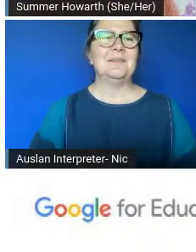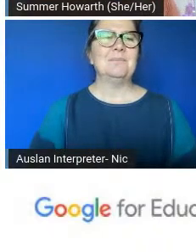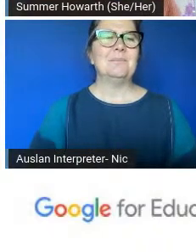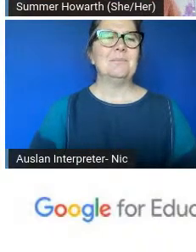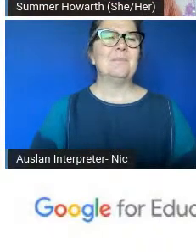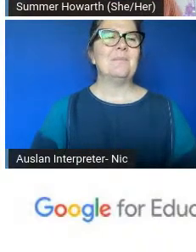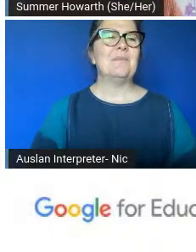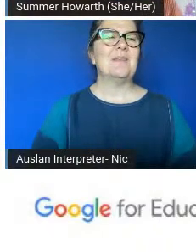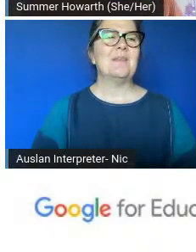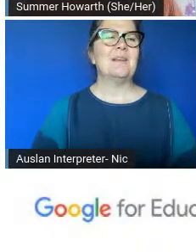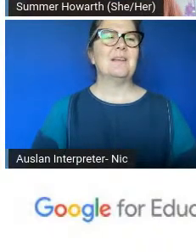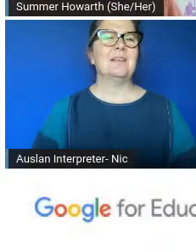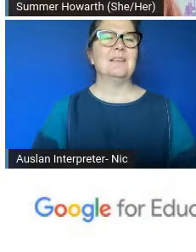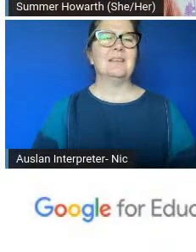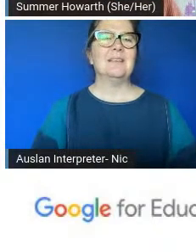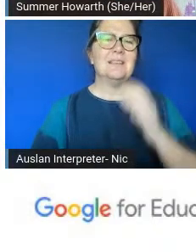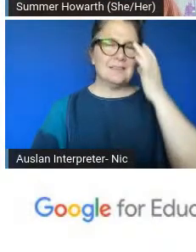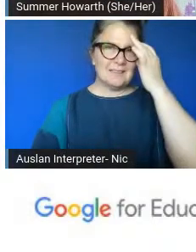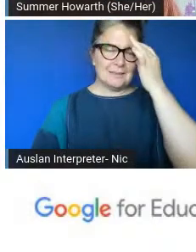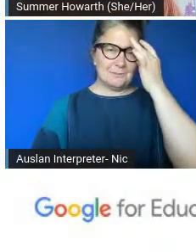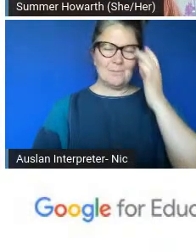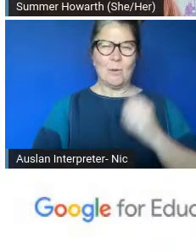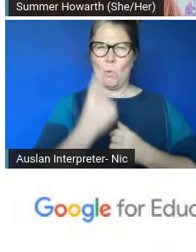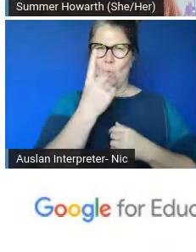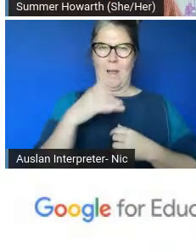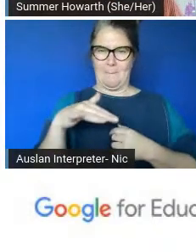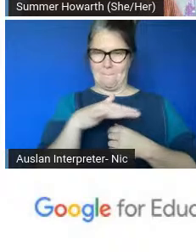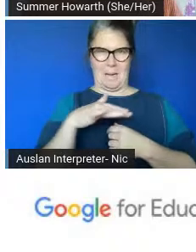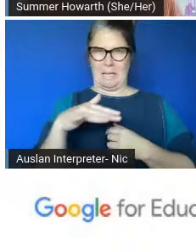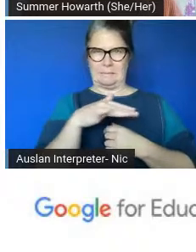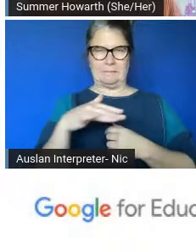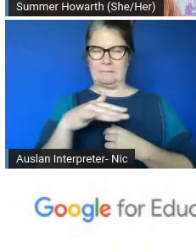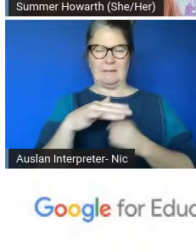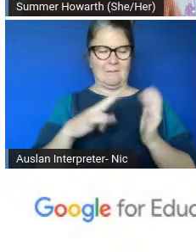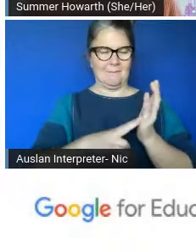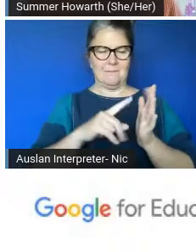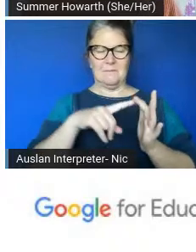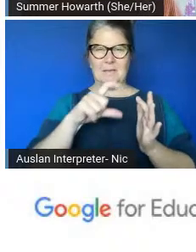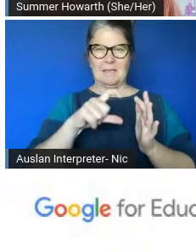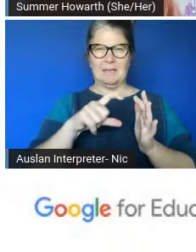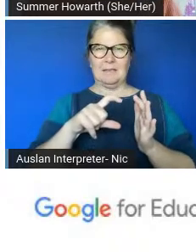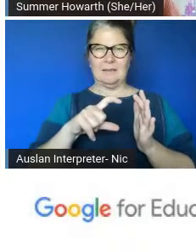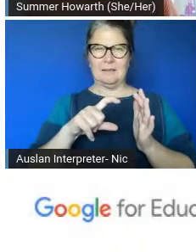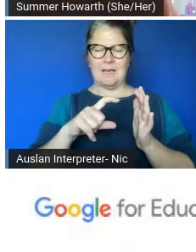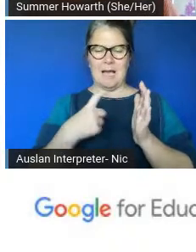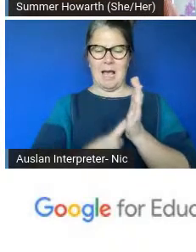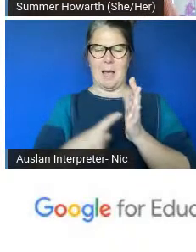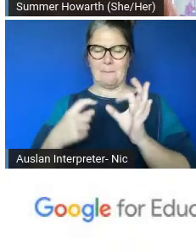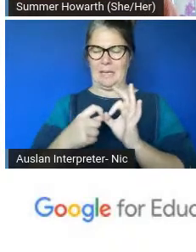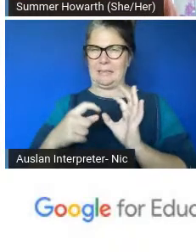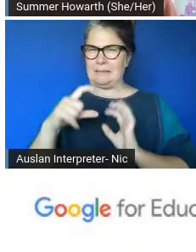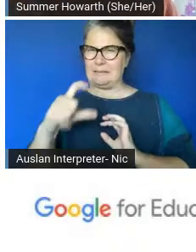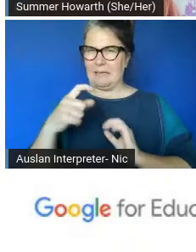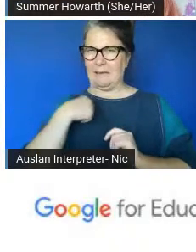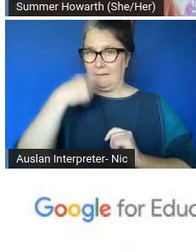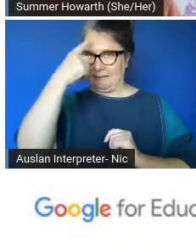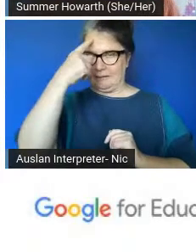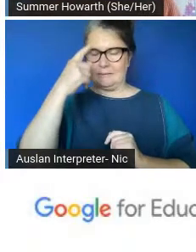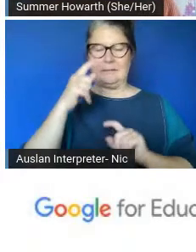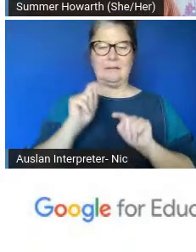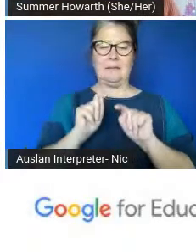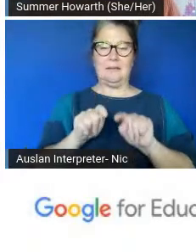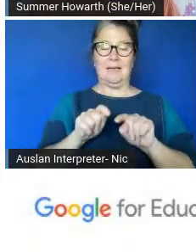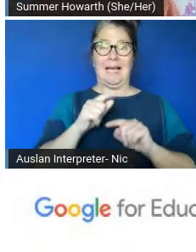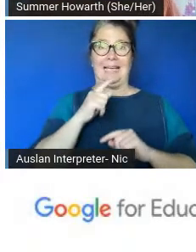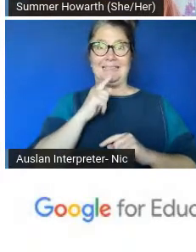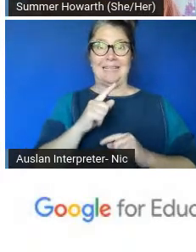and inquiry into learnings from remote learning, and I was diving into it today, and students said actually asking for